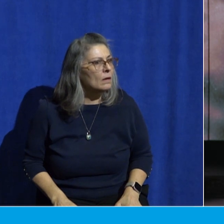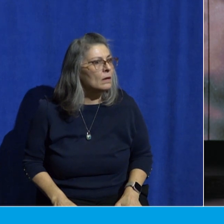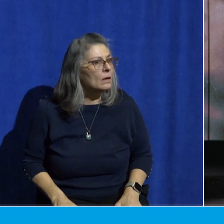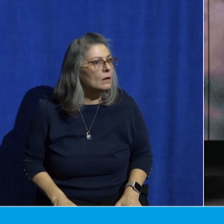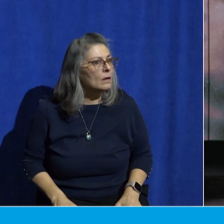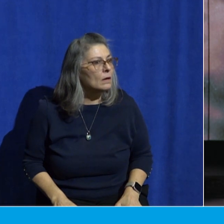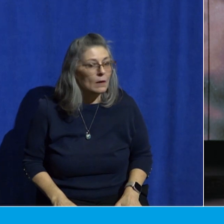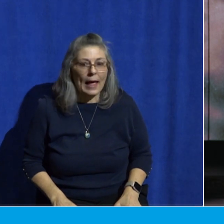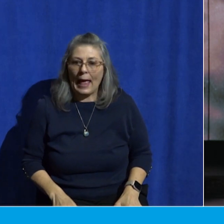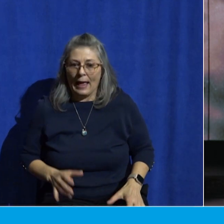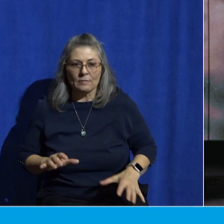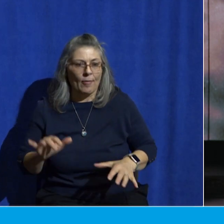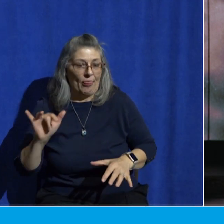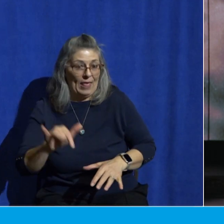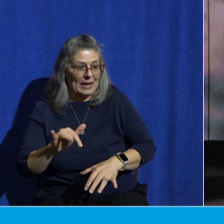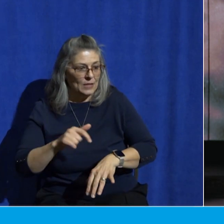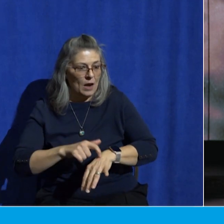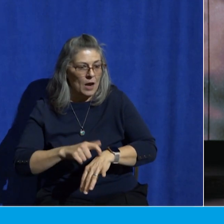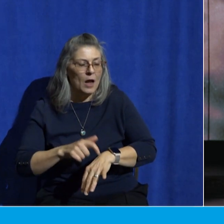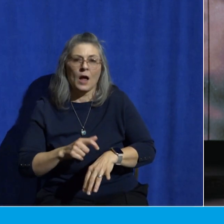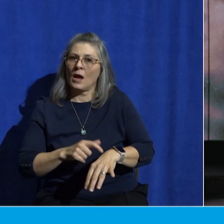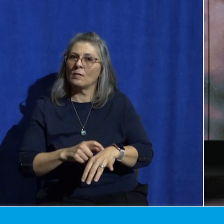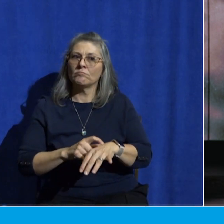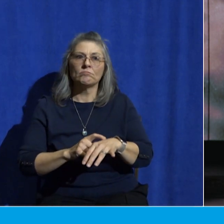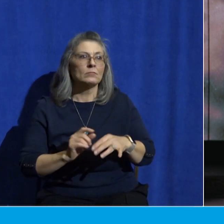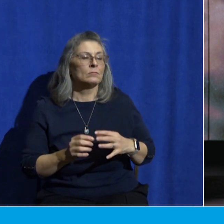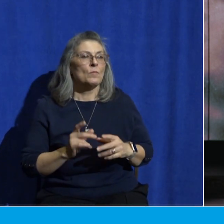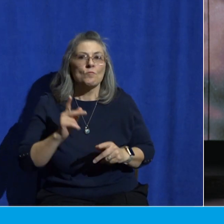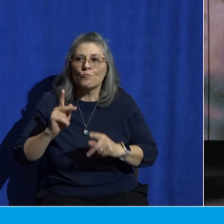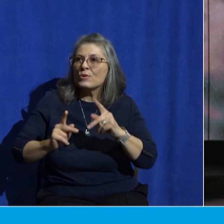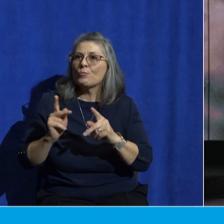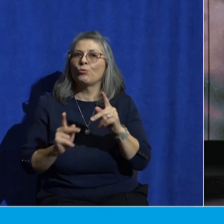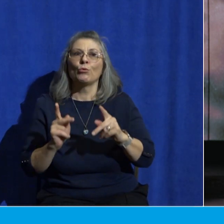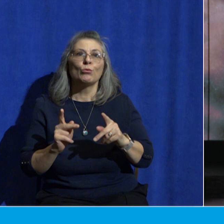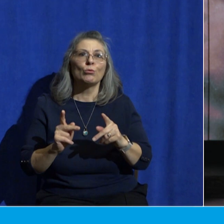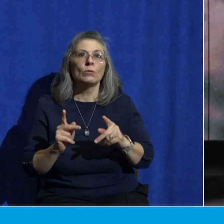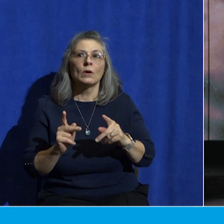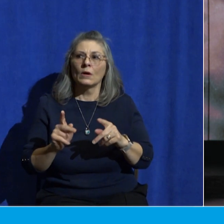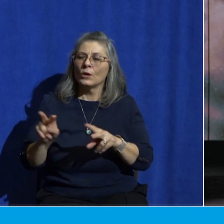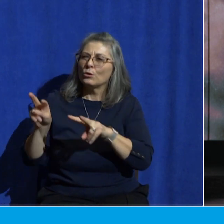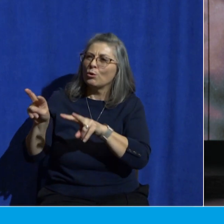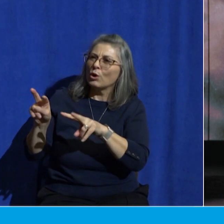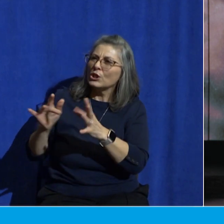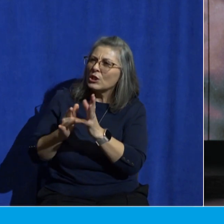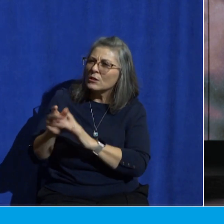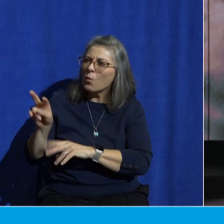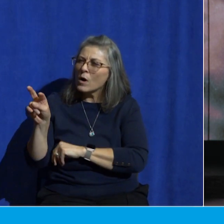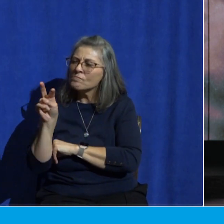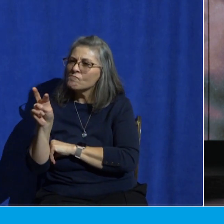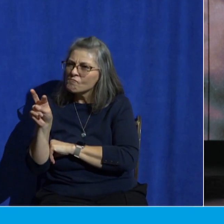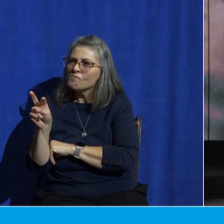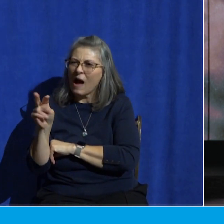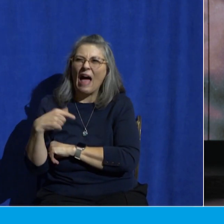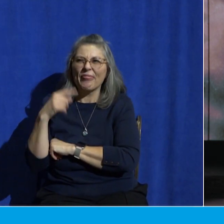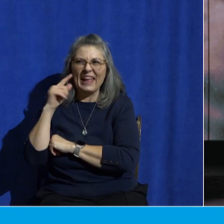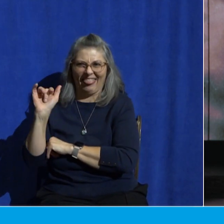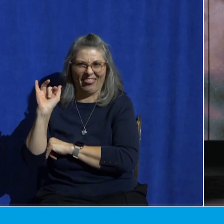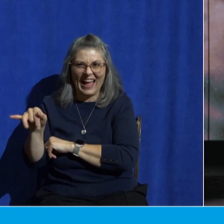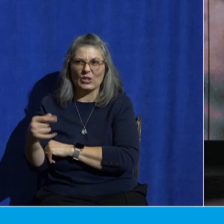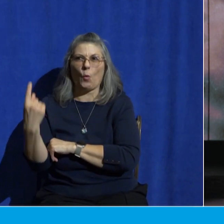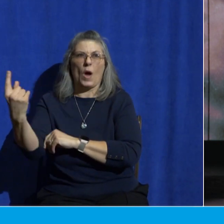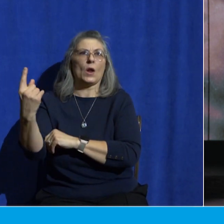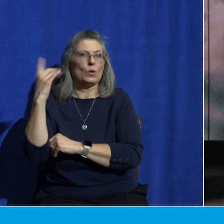was building around Jesus, as many people thought, he's the one. He's the Messiah. And by that they